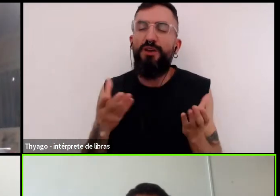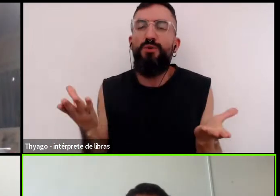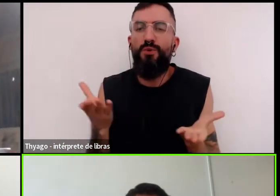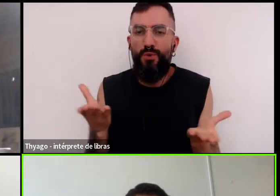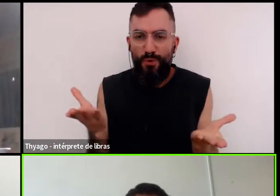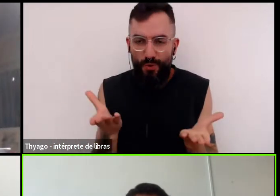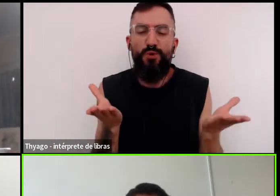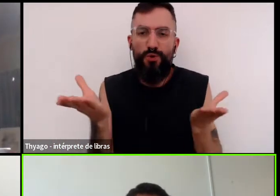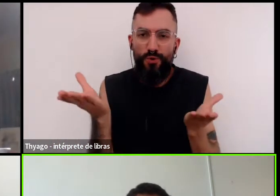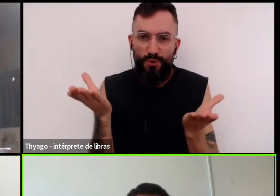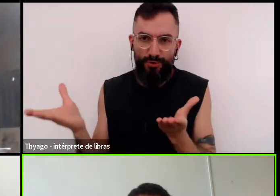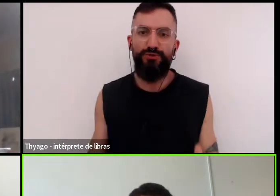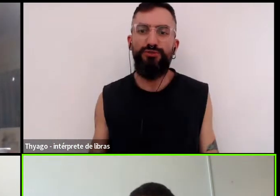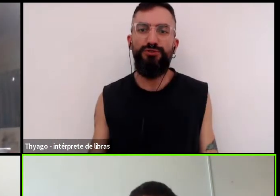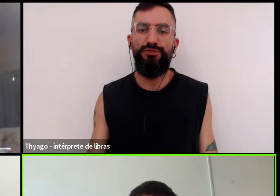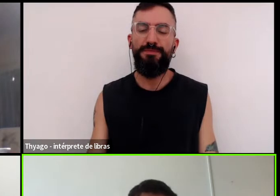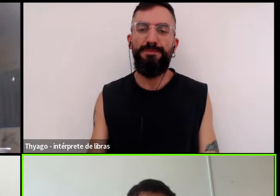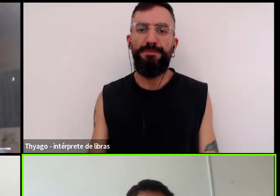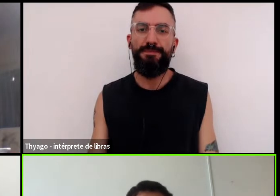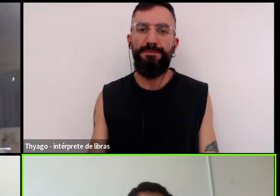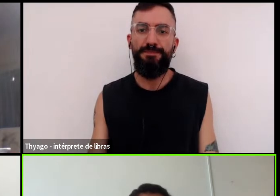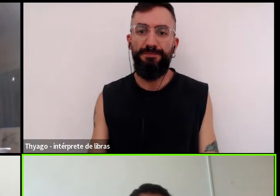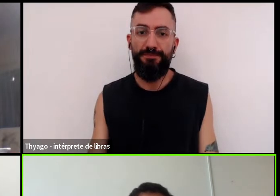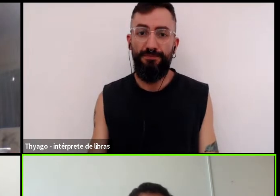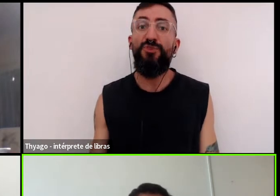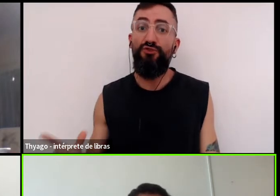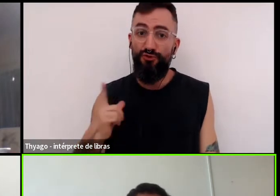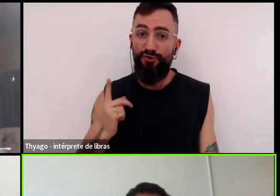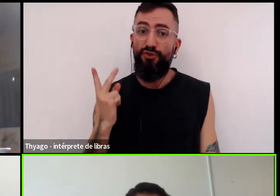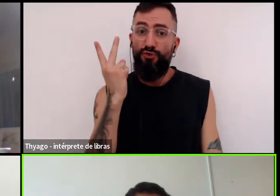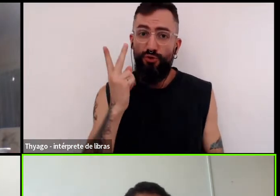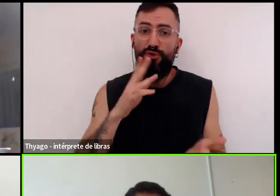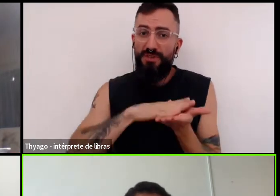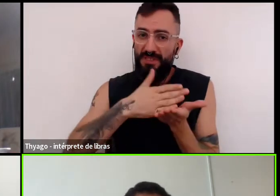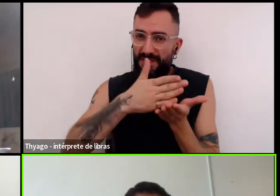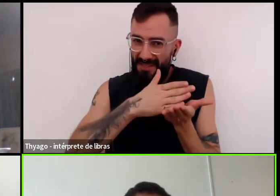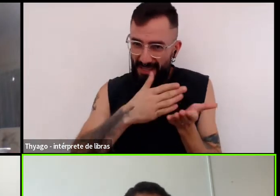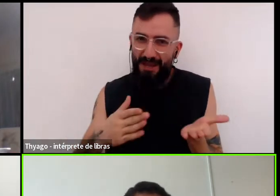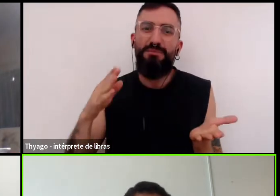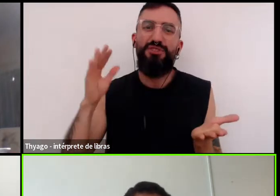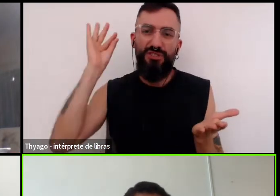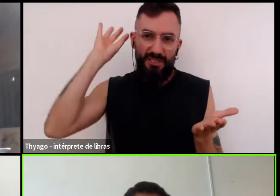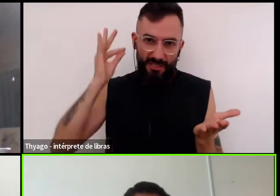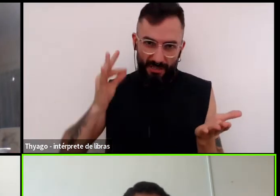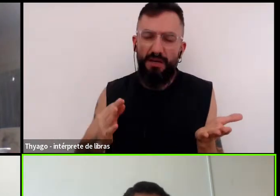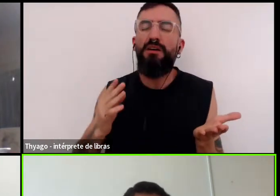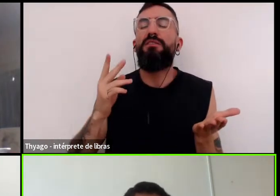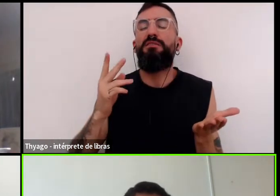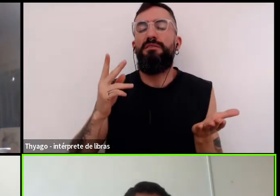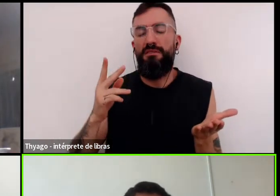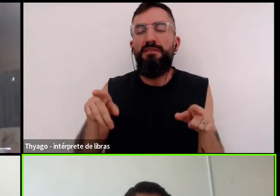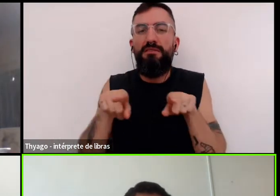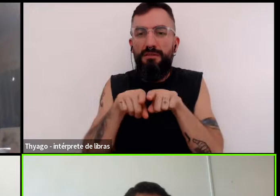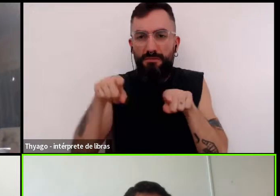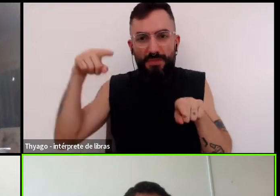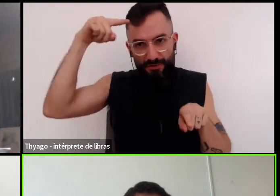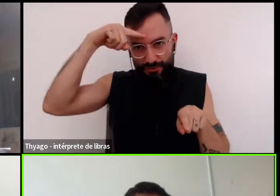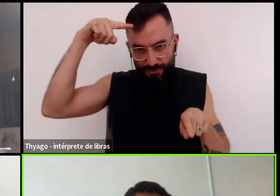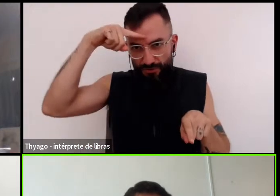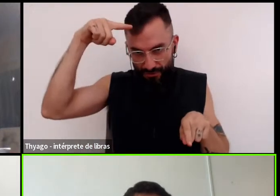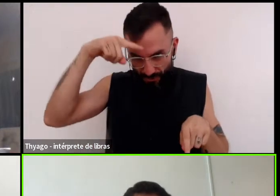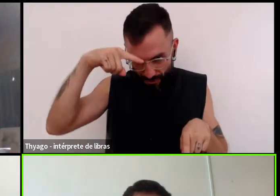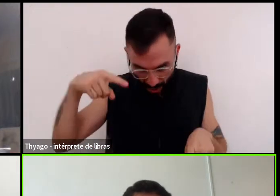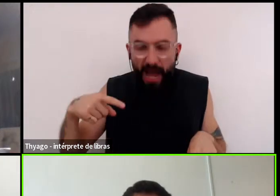thank Meir and Thiago Santos, who will be the interpreters from English